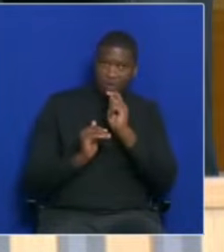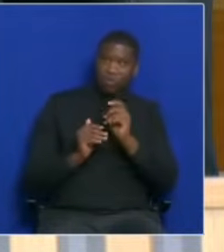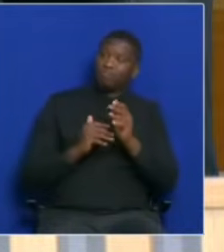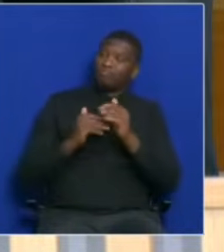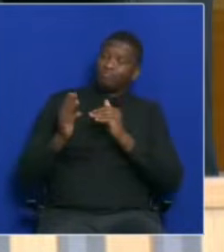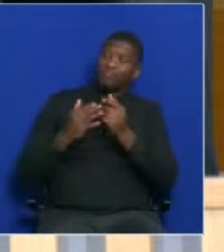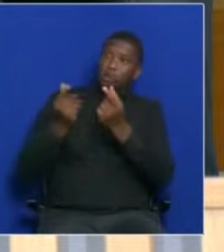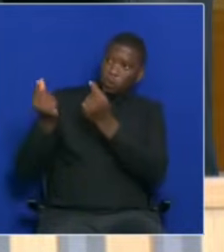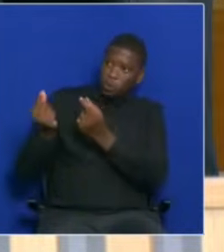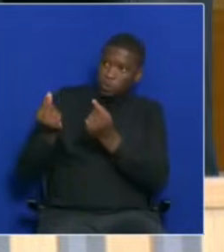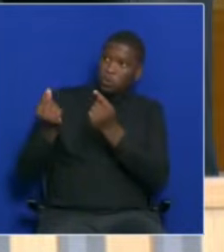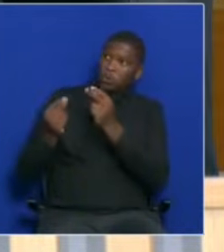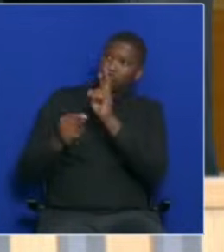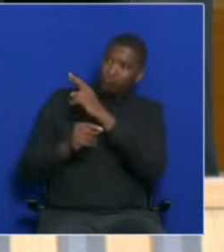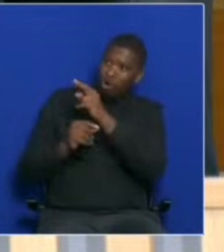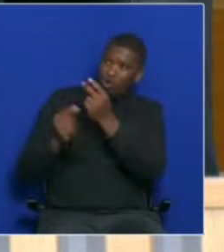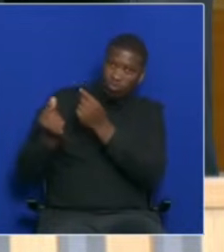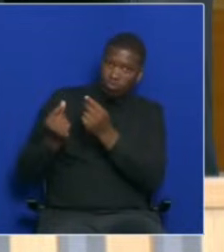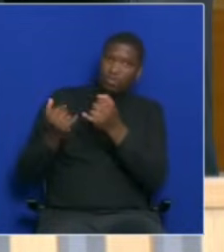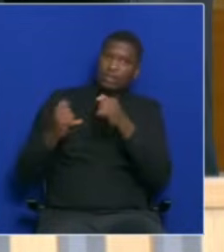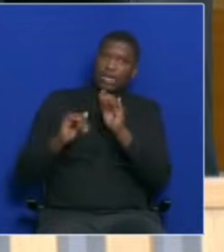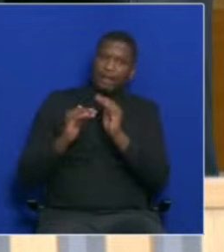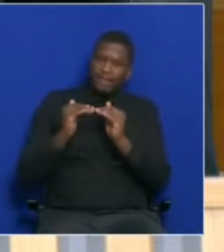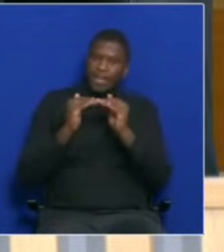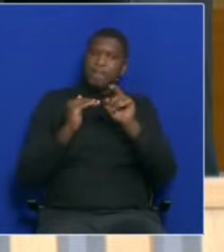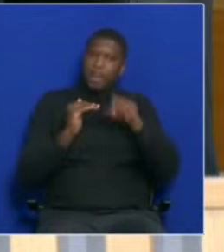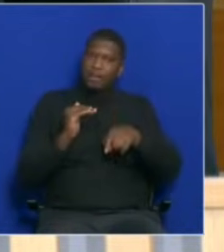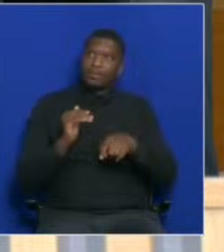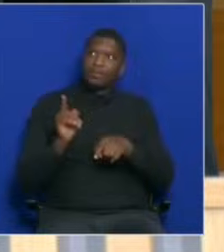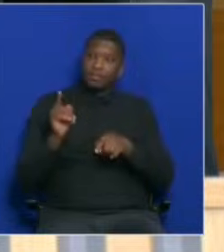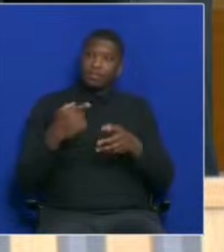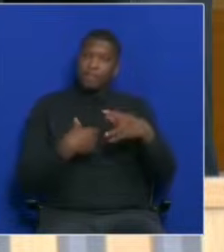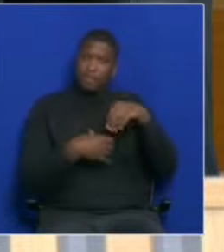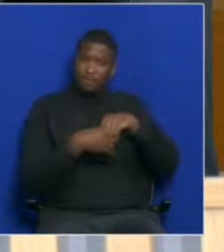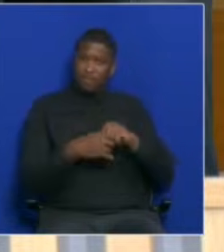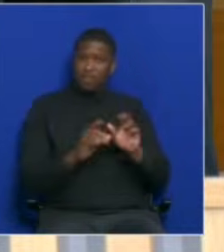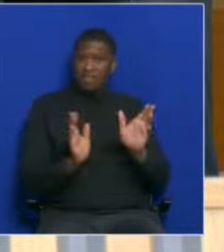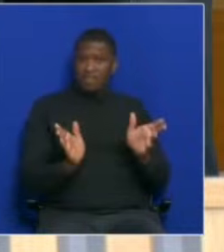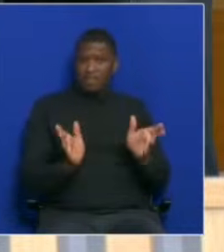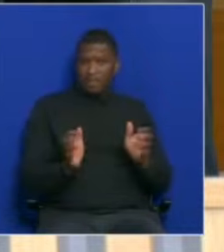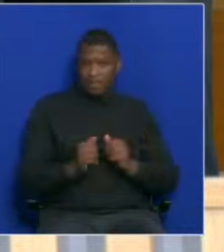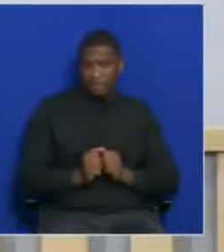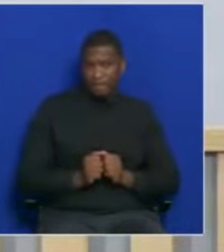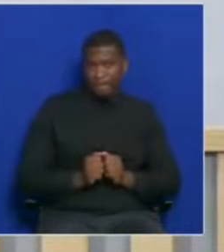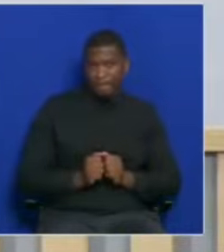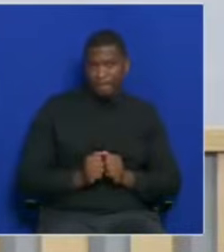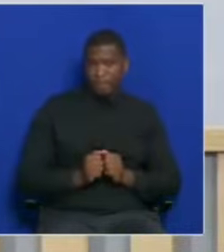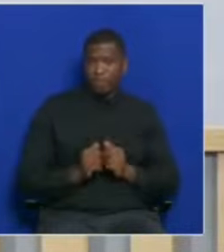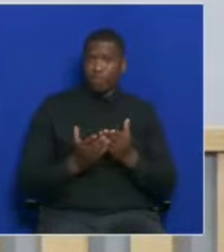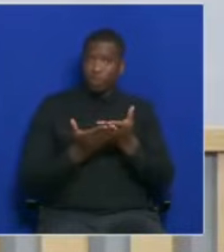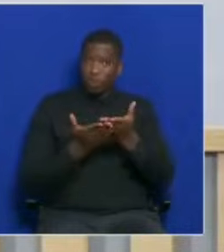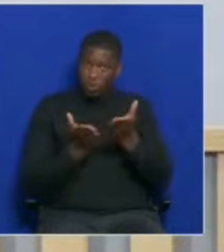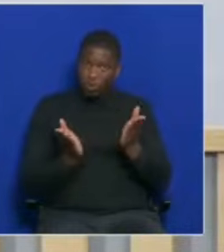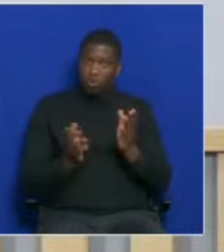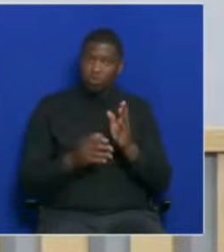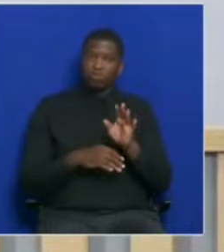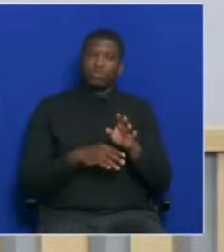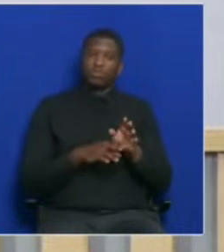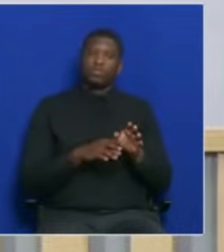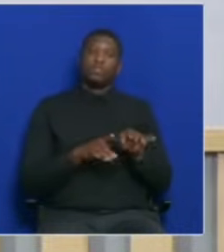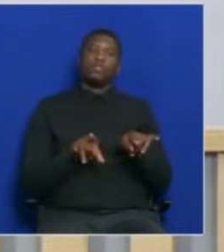wrong, in fairness to her, she hasn't excluded you at this point. You, and as you are going to be discussing